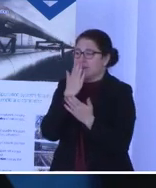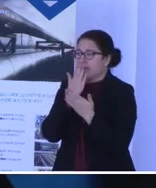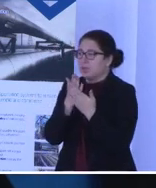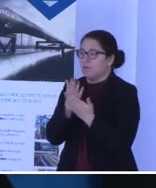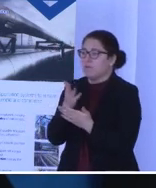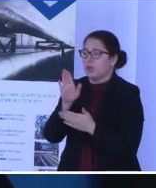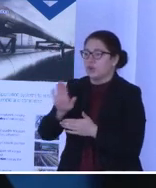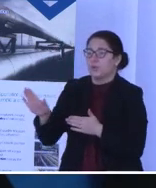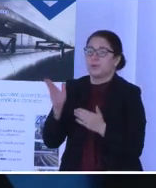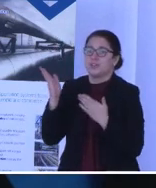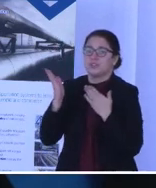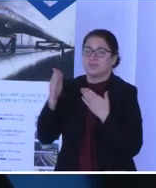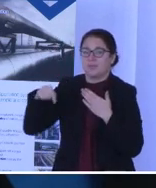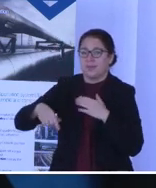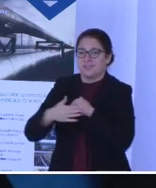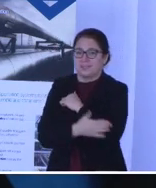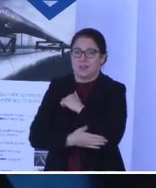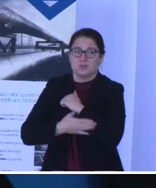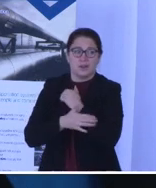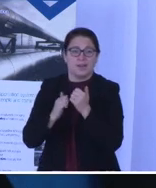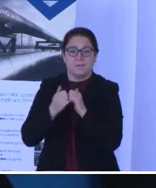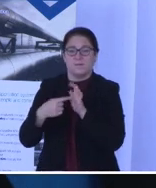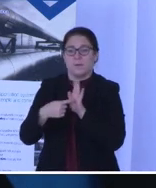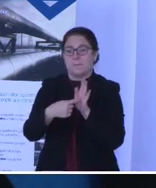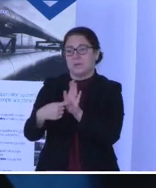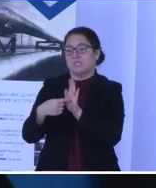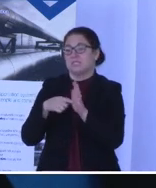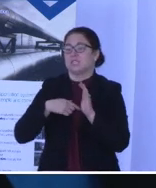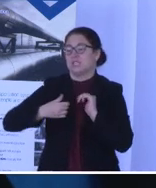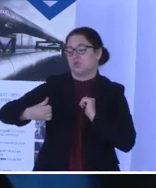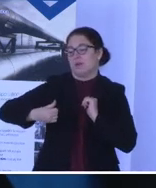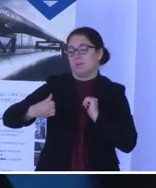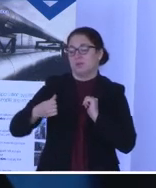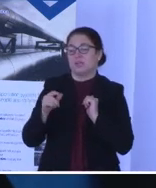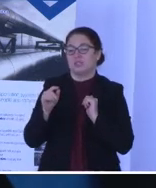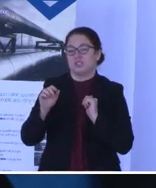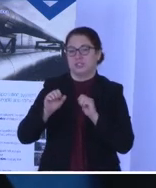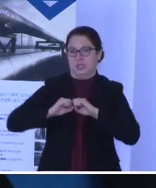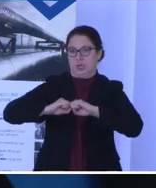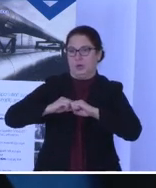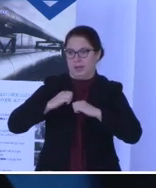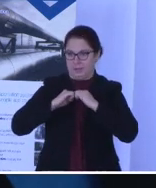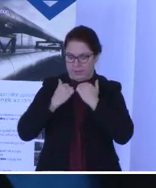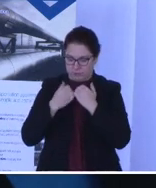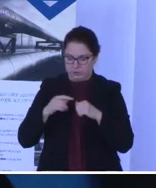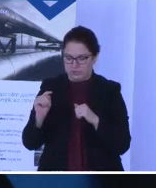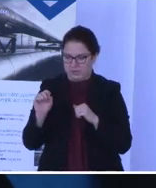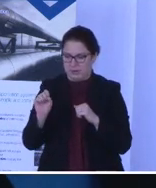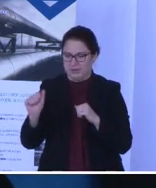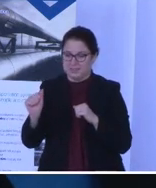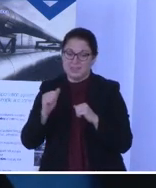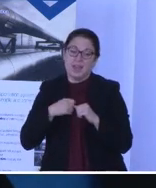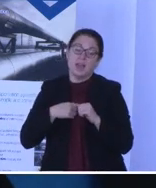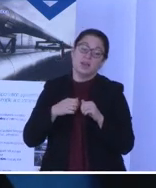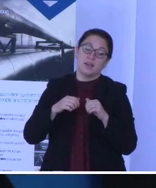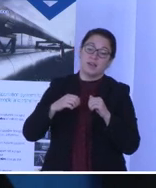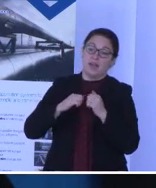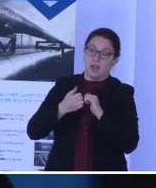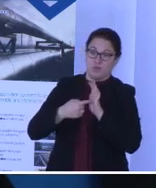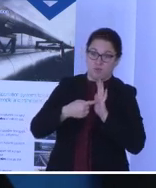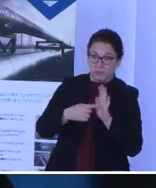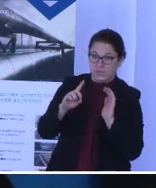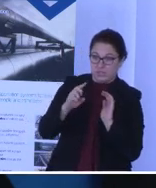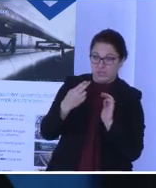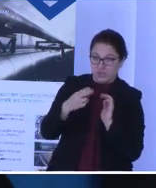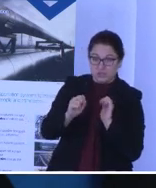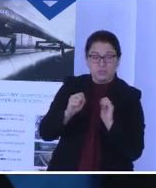country and for the way you represent the Transportation Security Administration and the Department of Homeland Security to the millions of